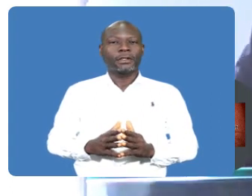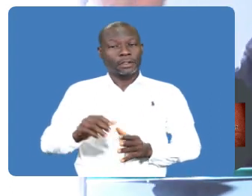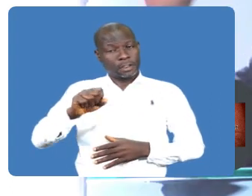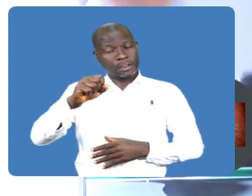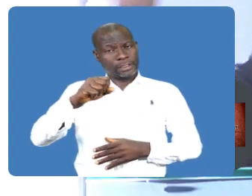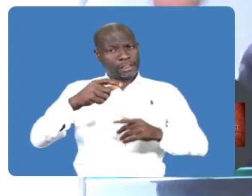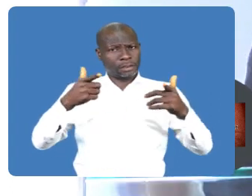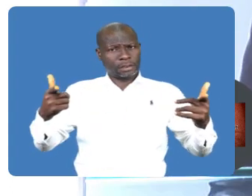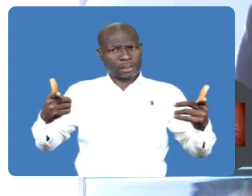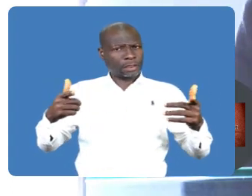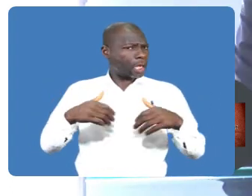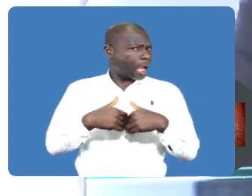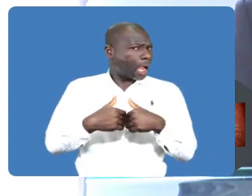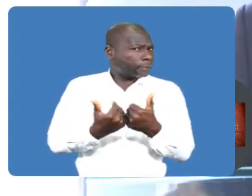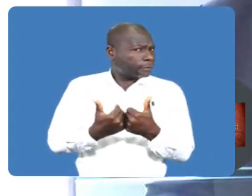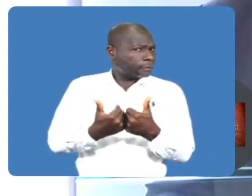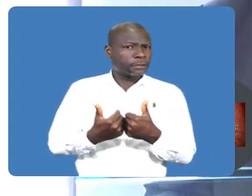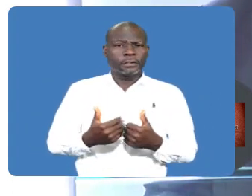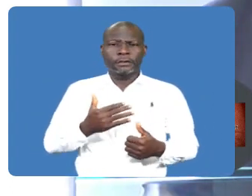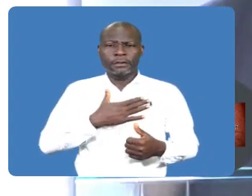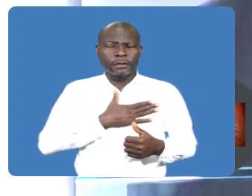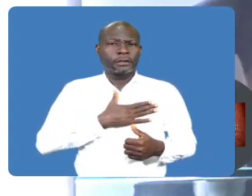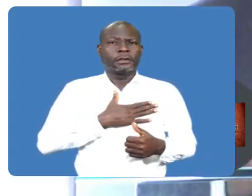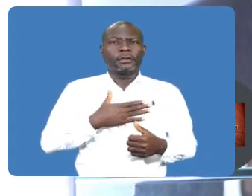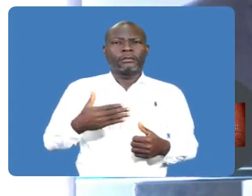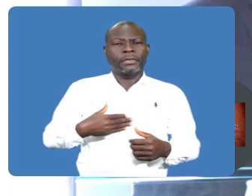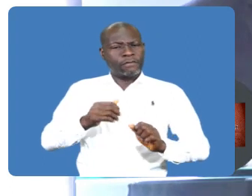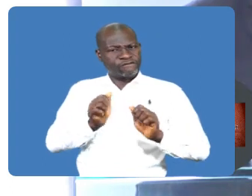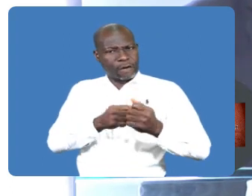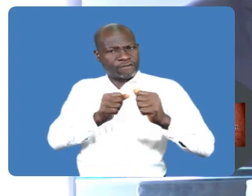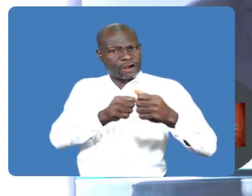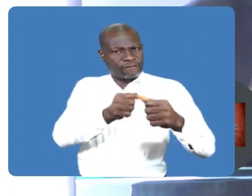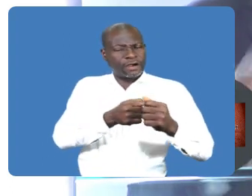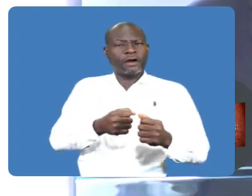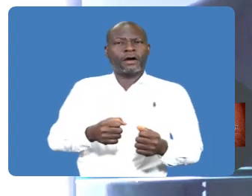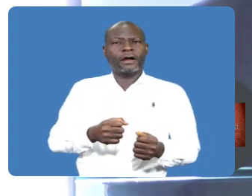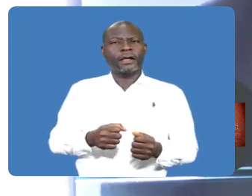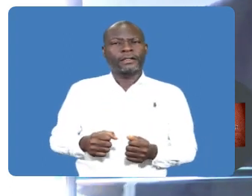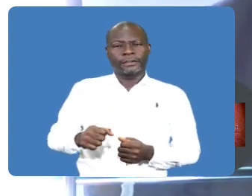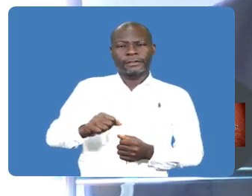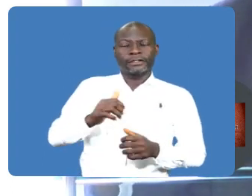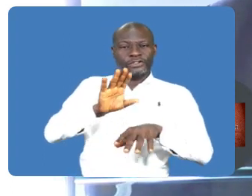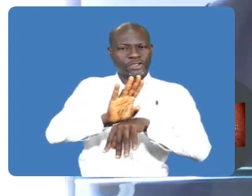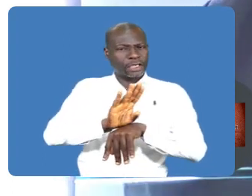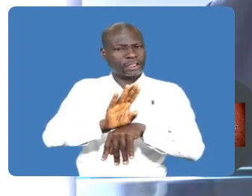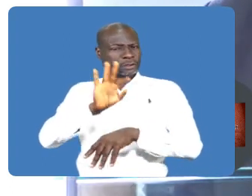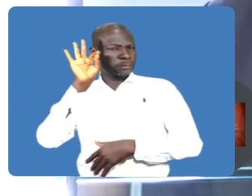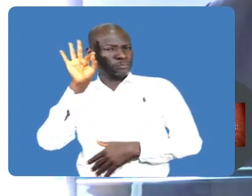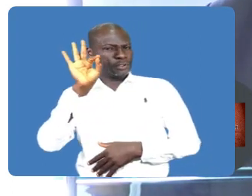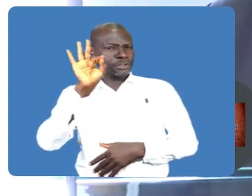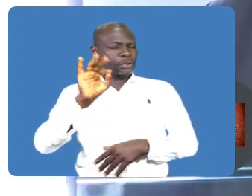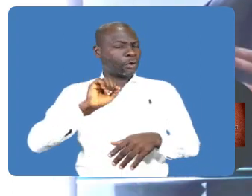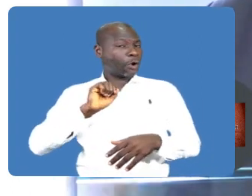And that is the greatest, not the degrees. But I have been following this church and the